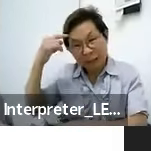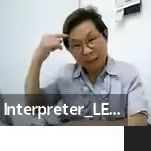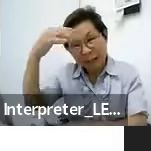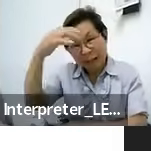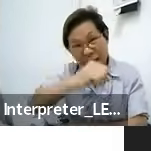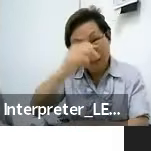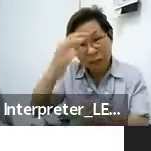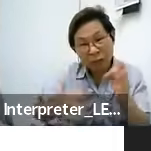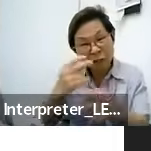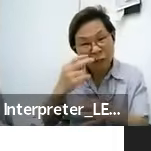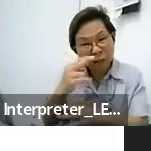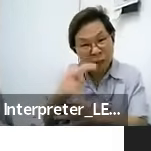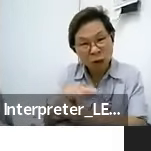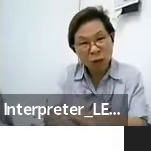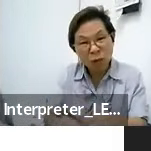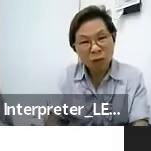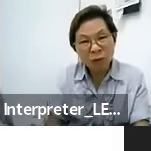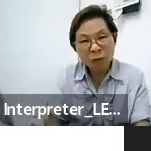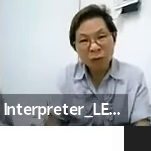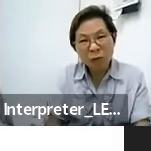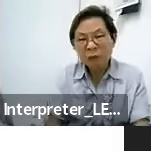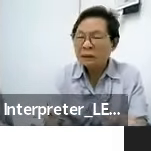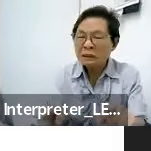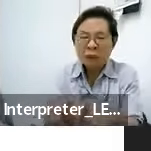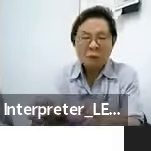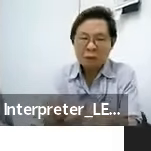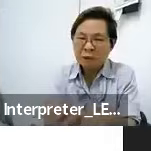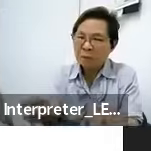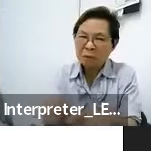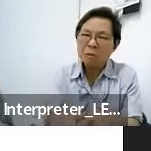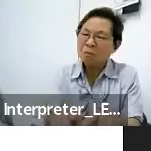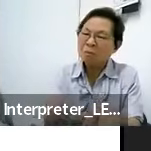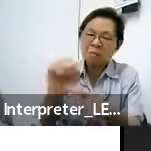at bringing it across here, we would have a similar situation.